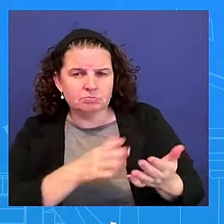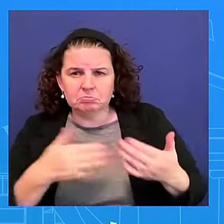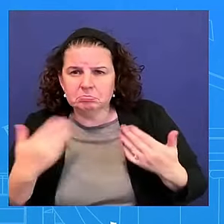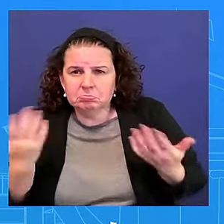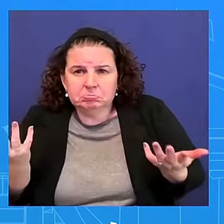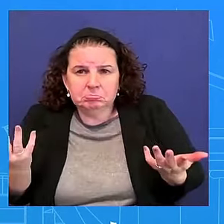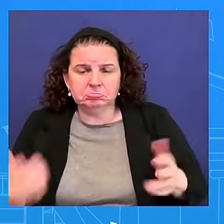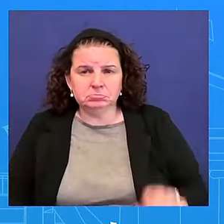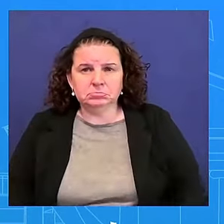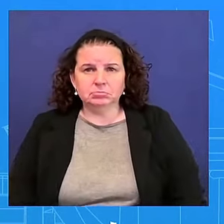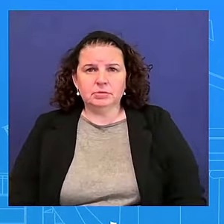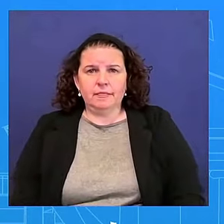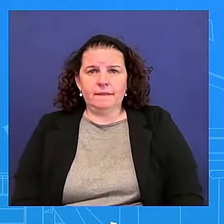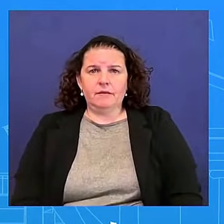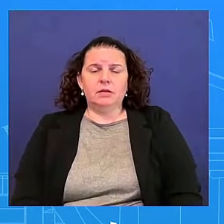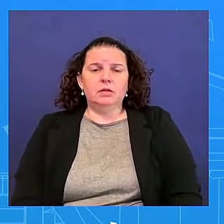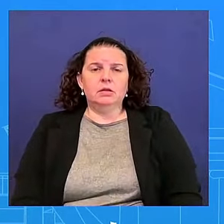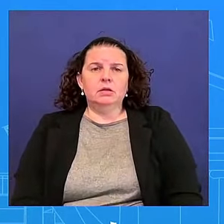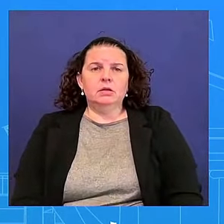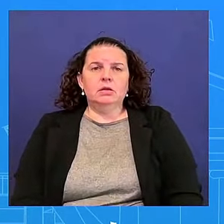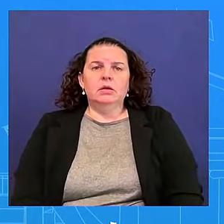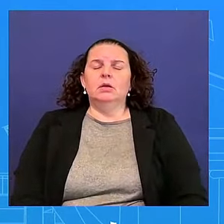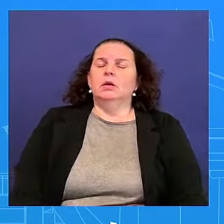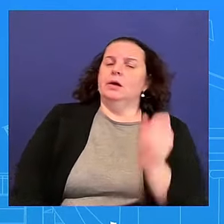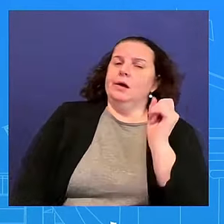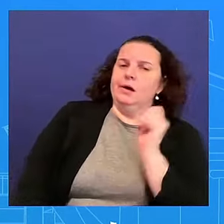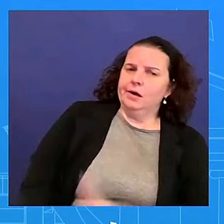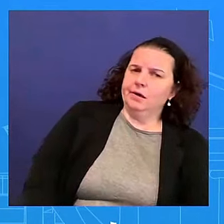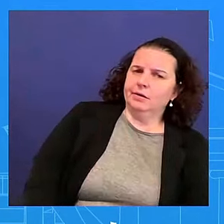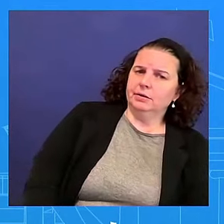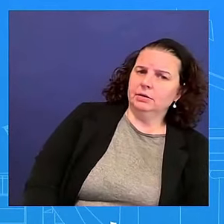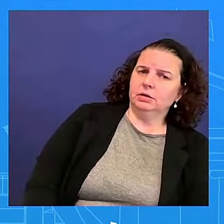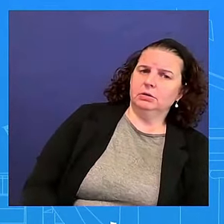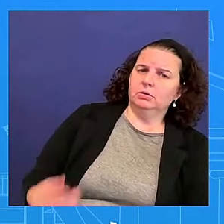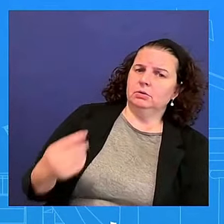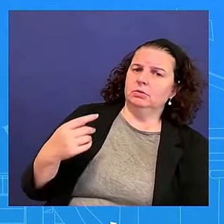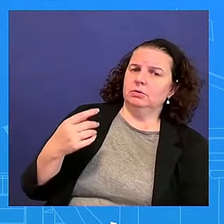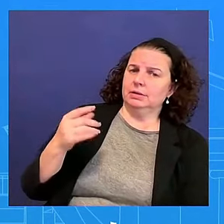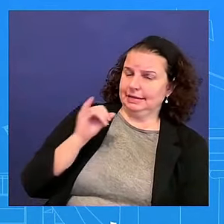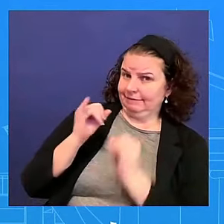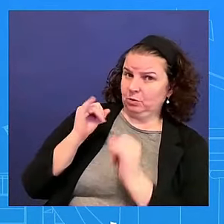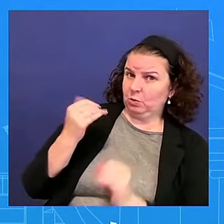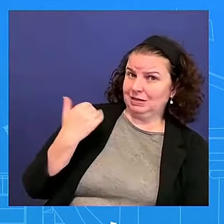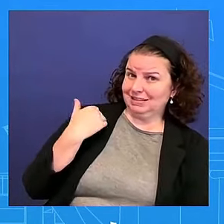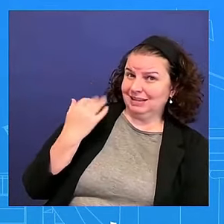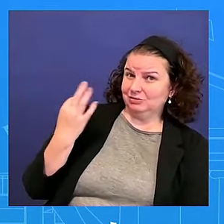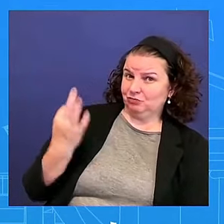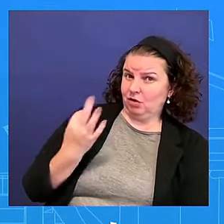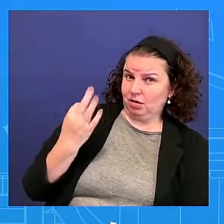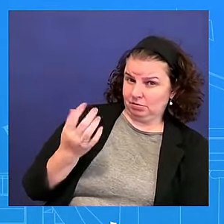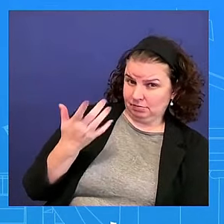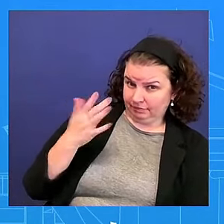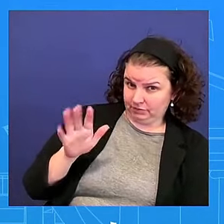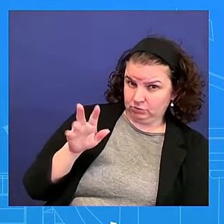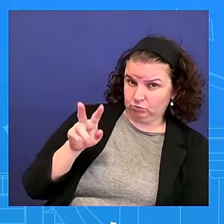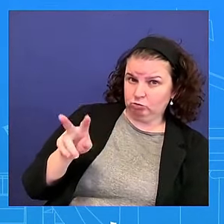clarification about yet. Yeah. In the interview Friday night, he was asked, "Did you watch the debate?" And he said, "I don't think I did,